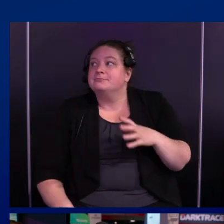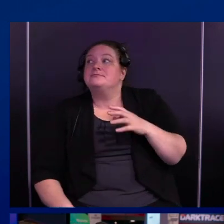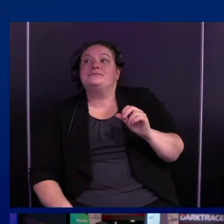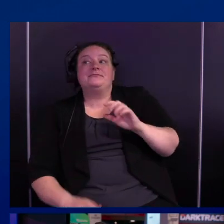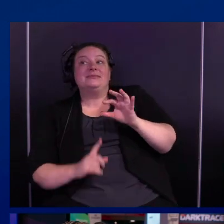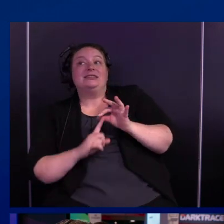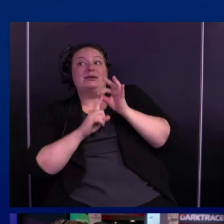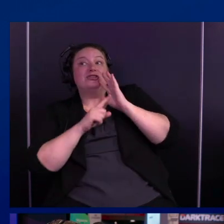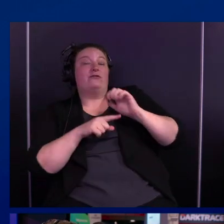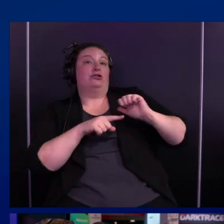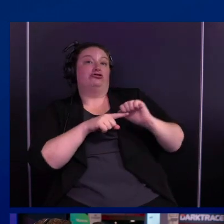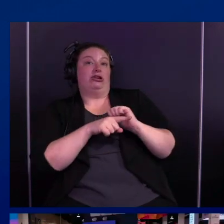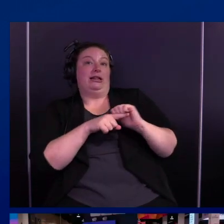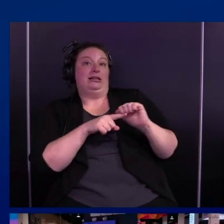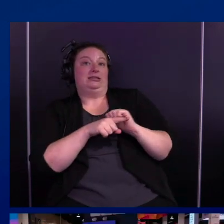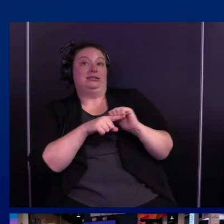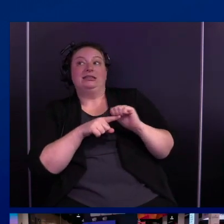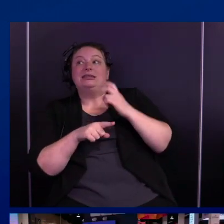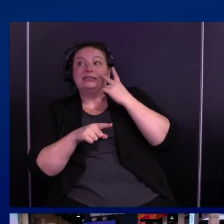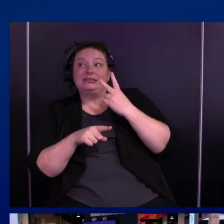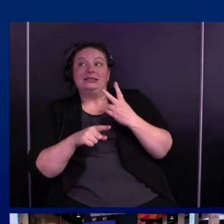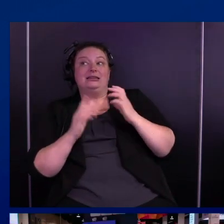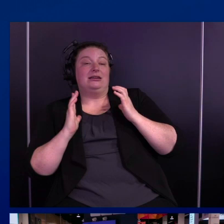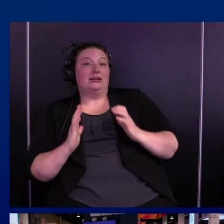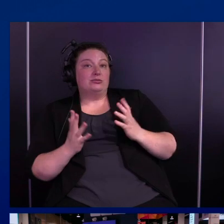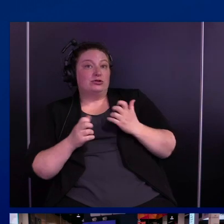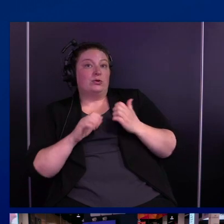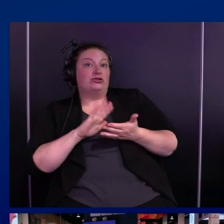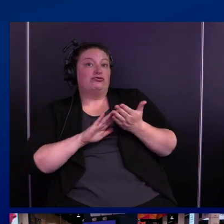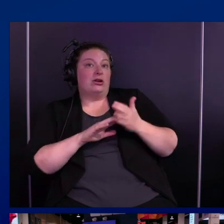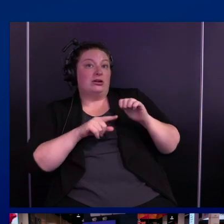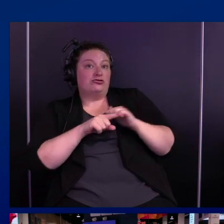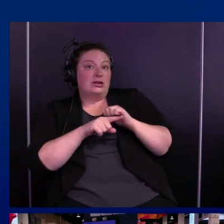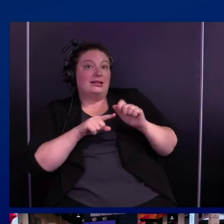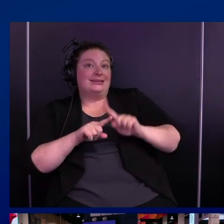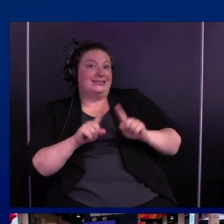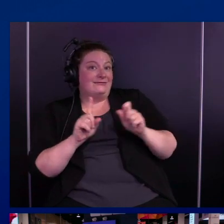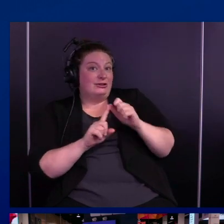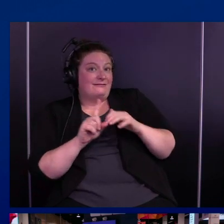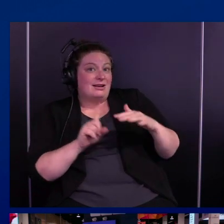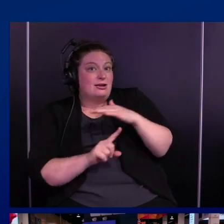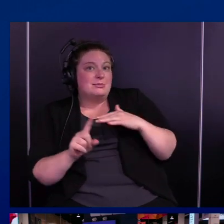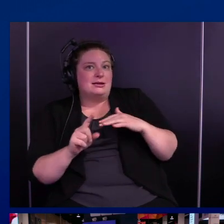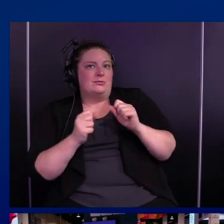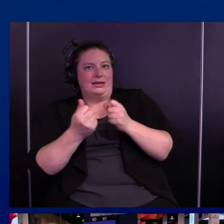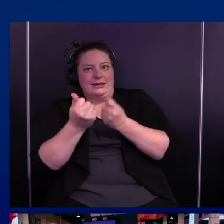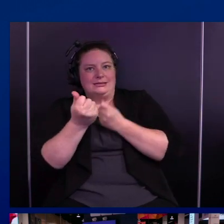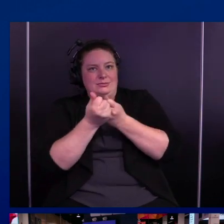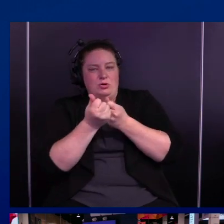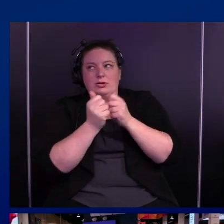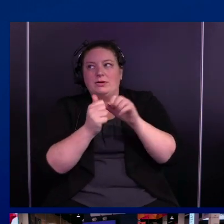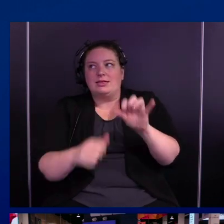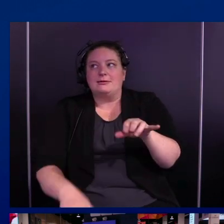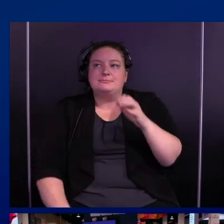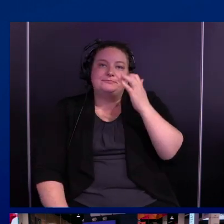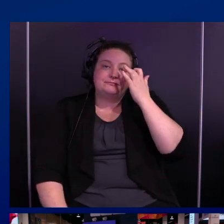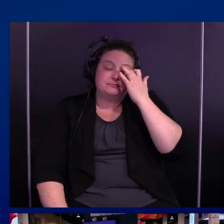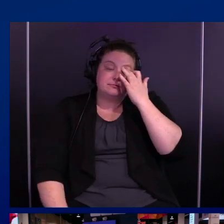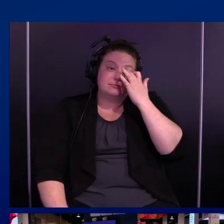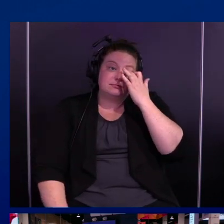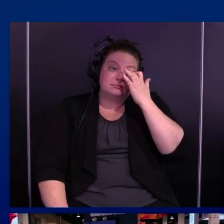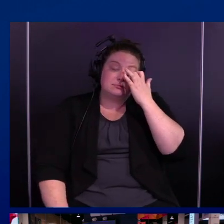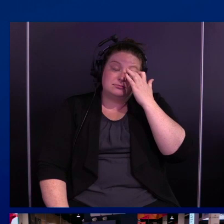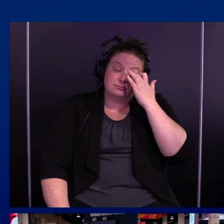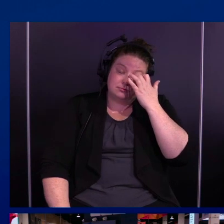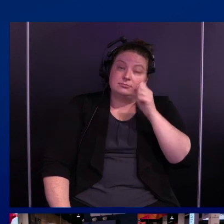we see sometimes that customers want to run a drill in a different environment, and we can support it with that. Yeah, and I could see